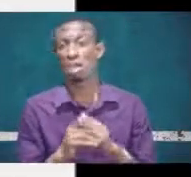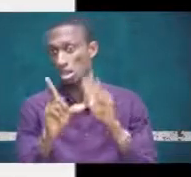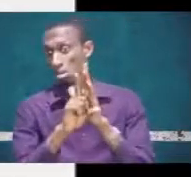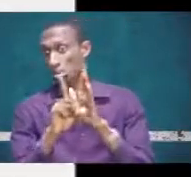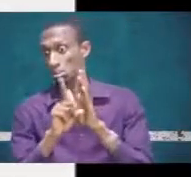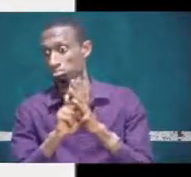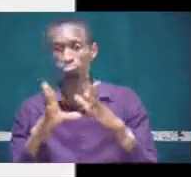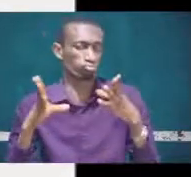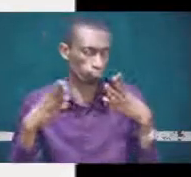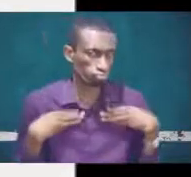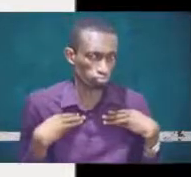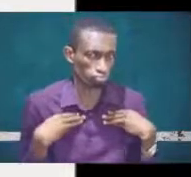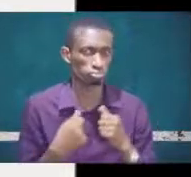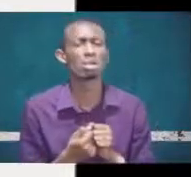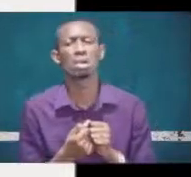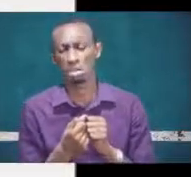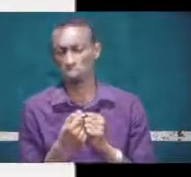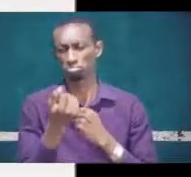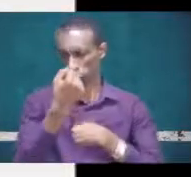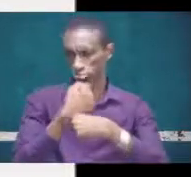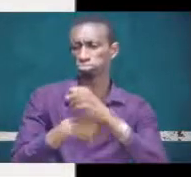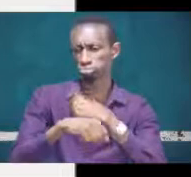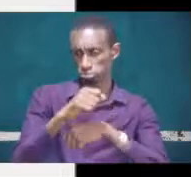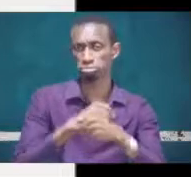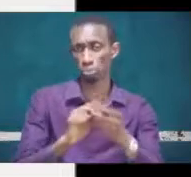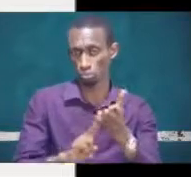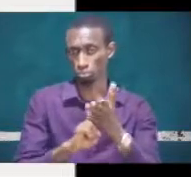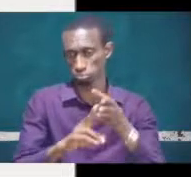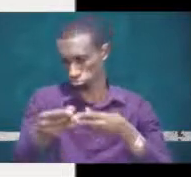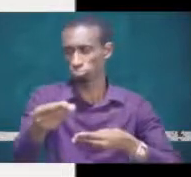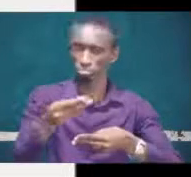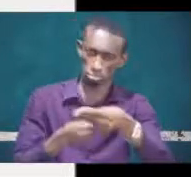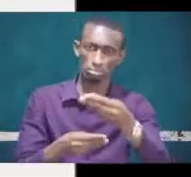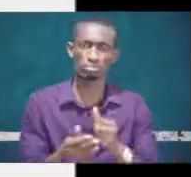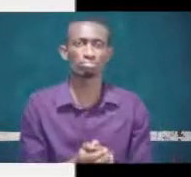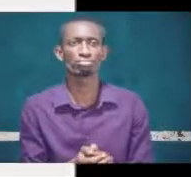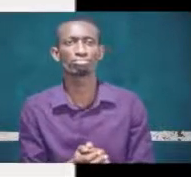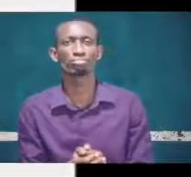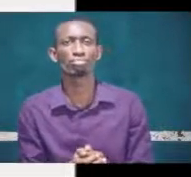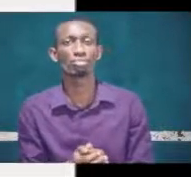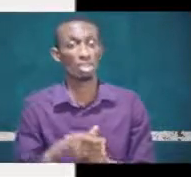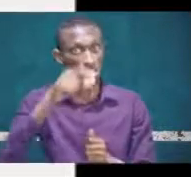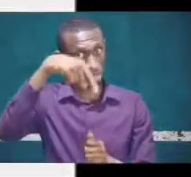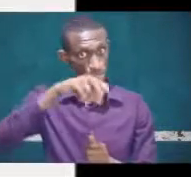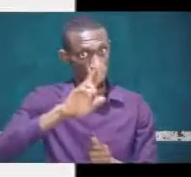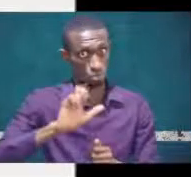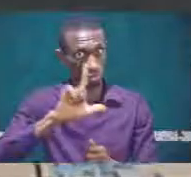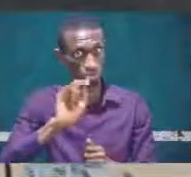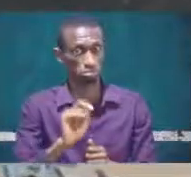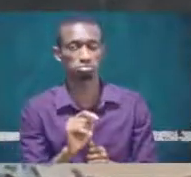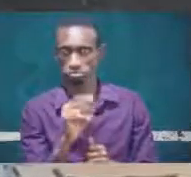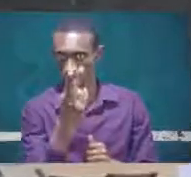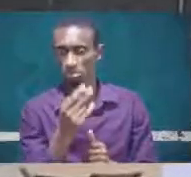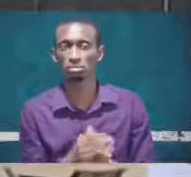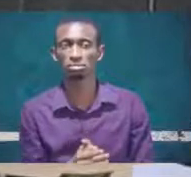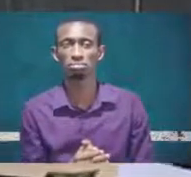law to act as a medium of exchange. The second quality, or the second trait,